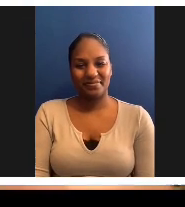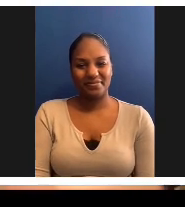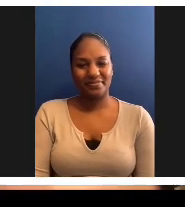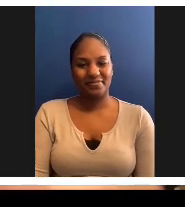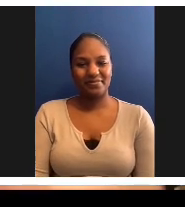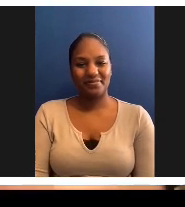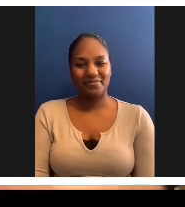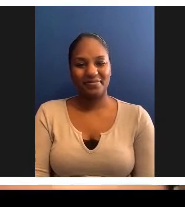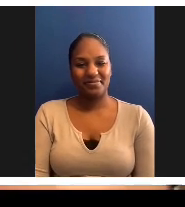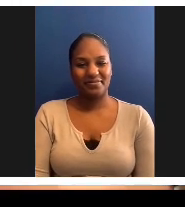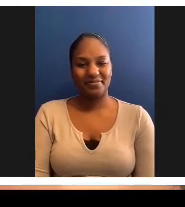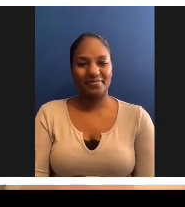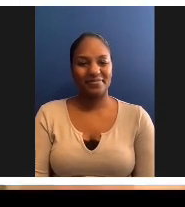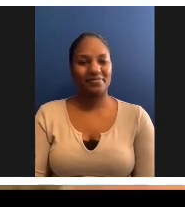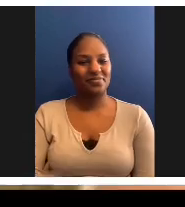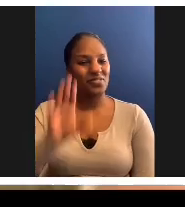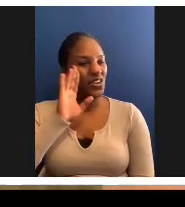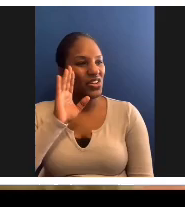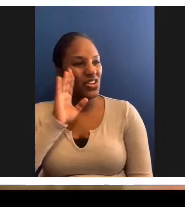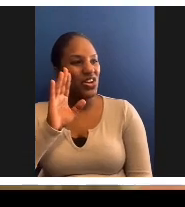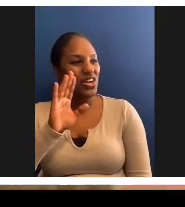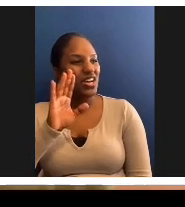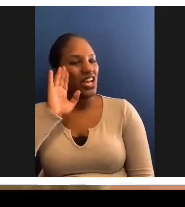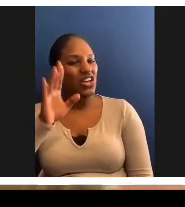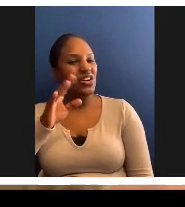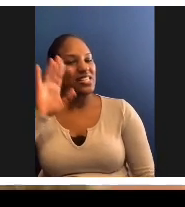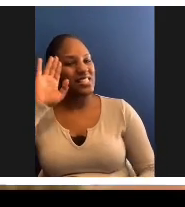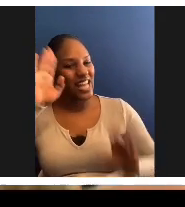Yes. And how about y'all saying hi to Anna?